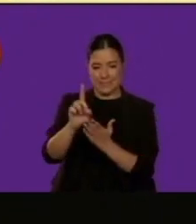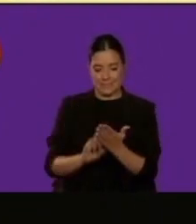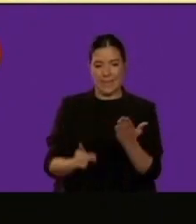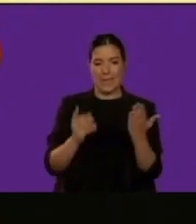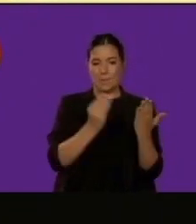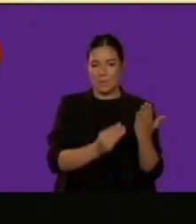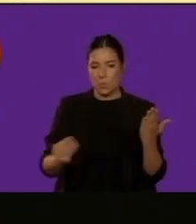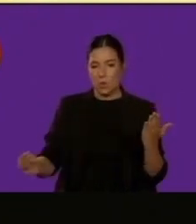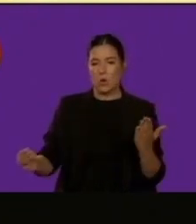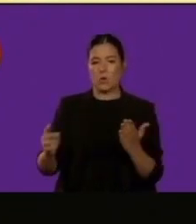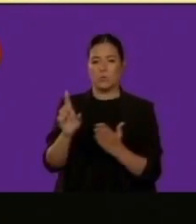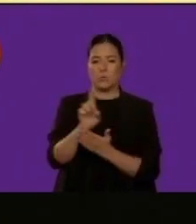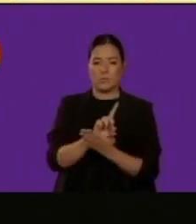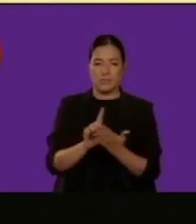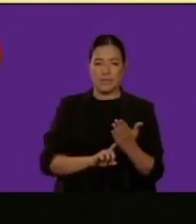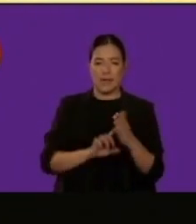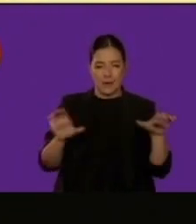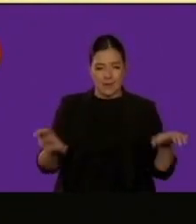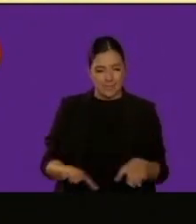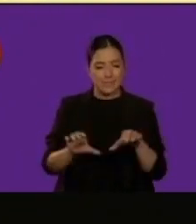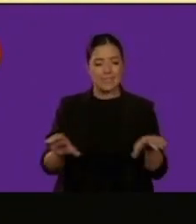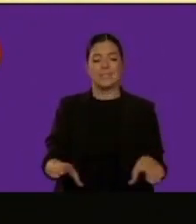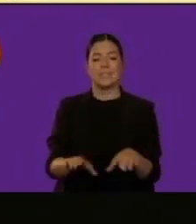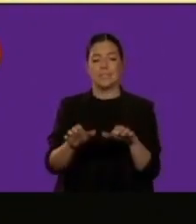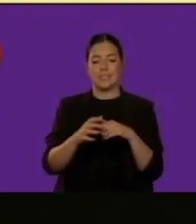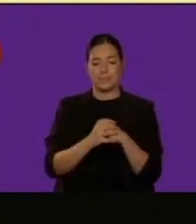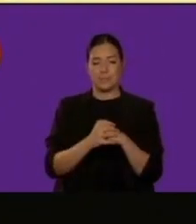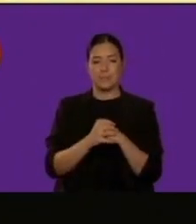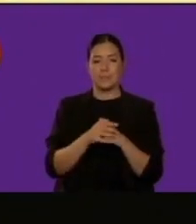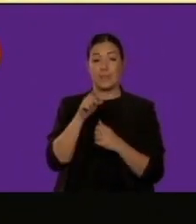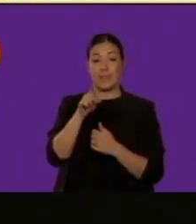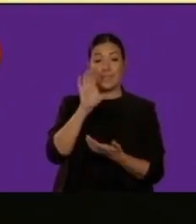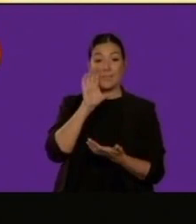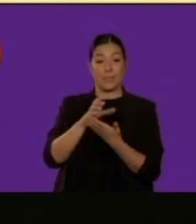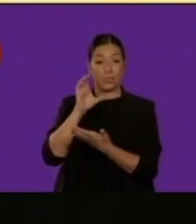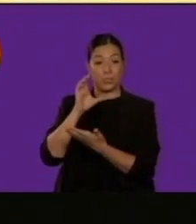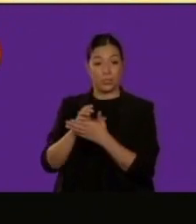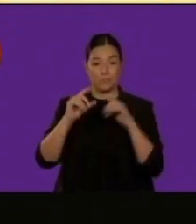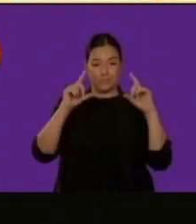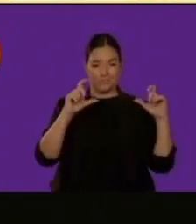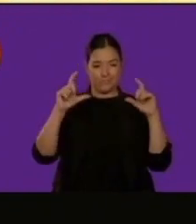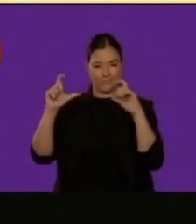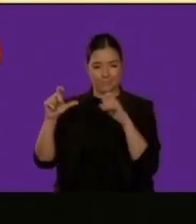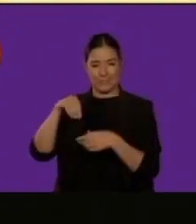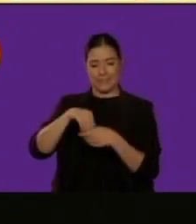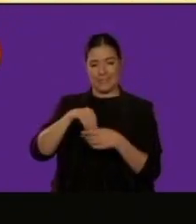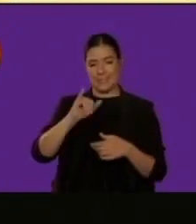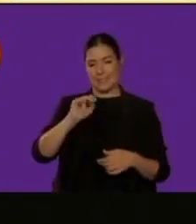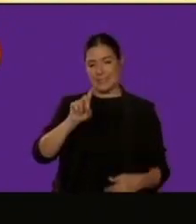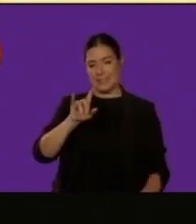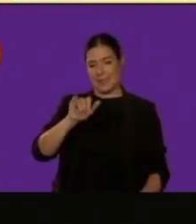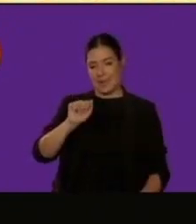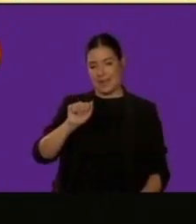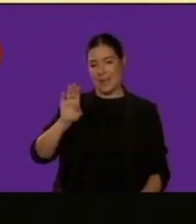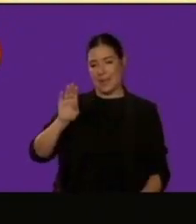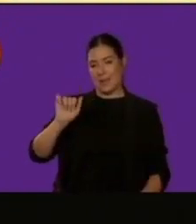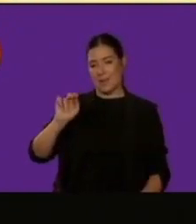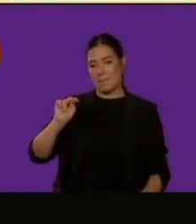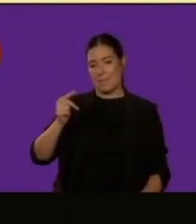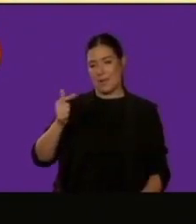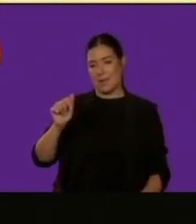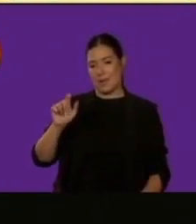musical instruments with different families, but also with different countries and cultures. And then,